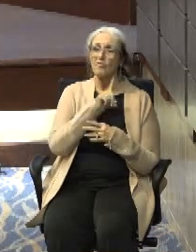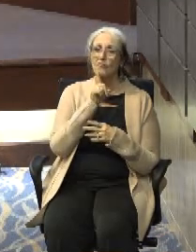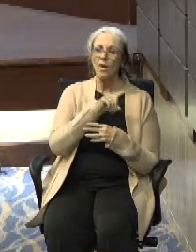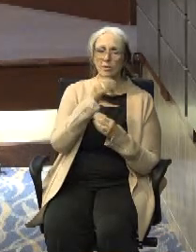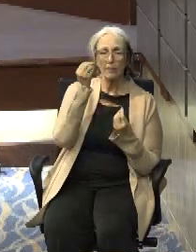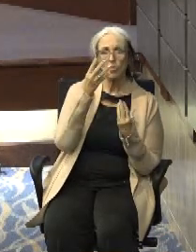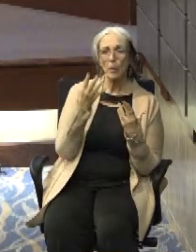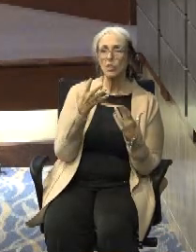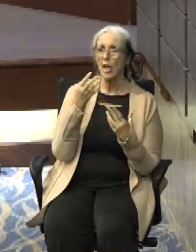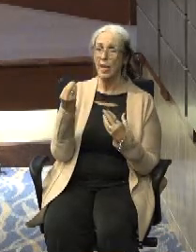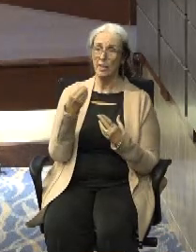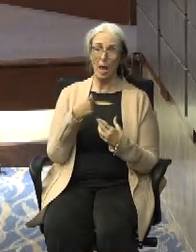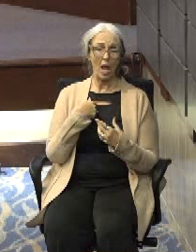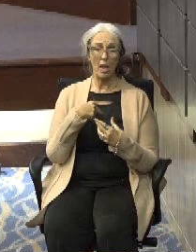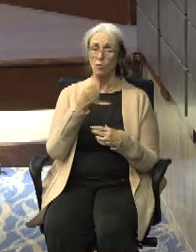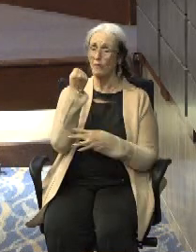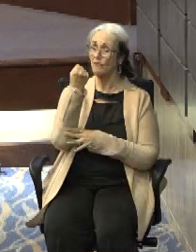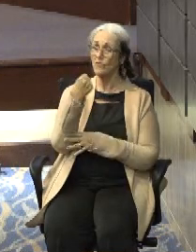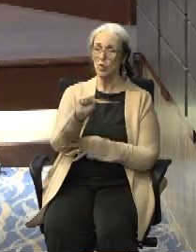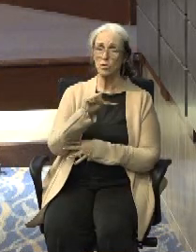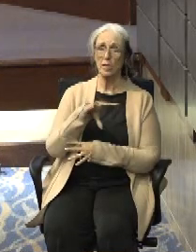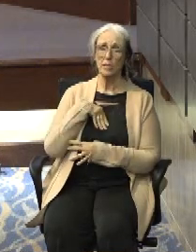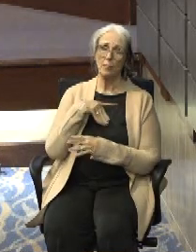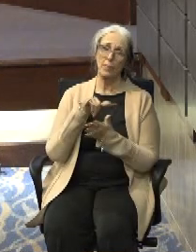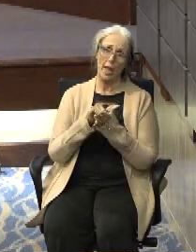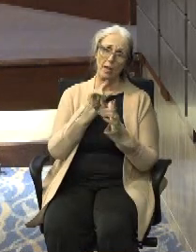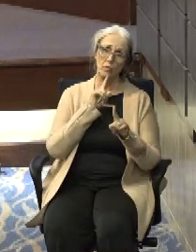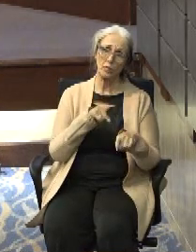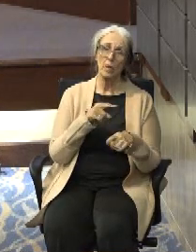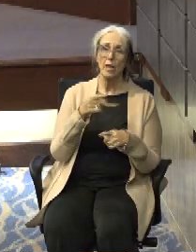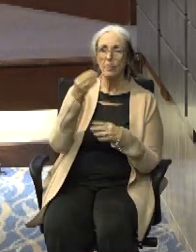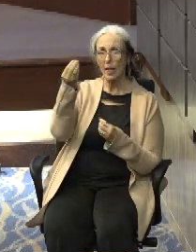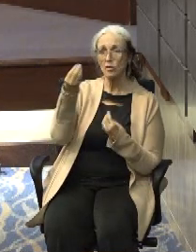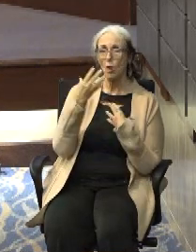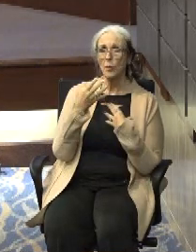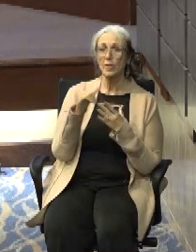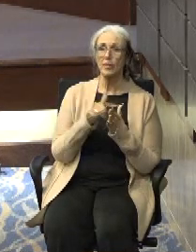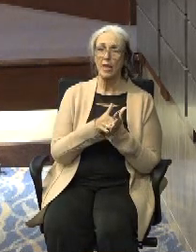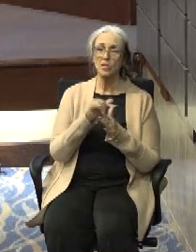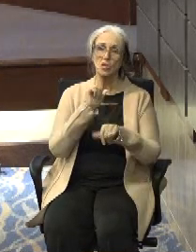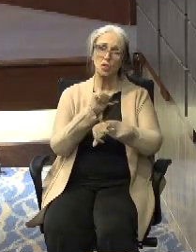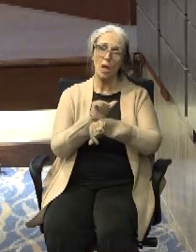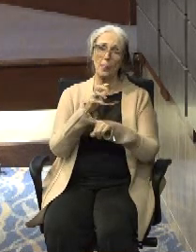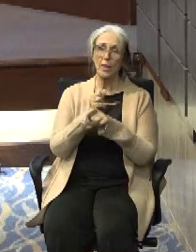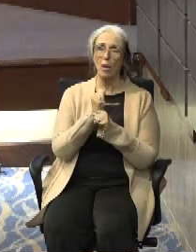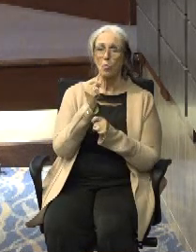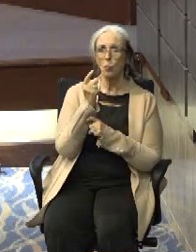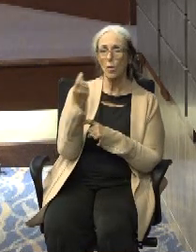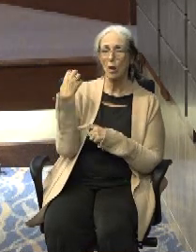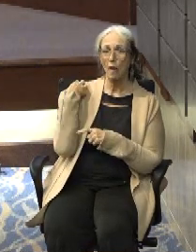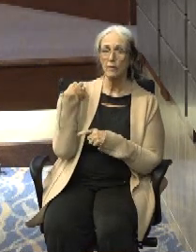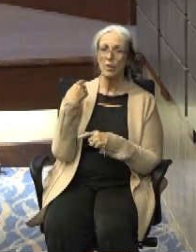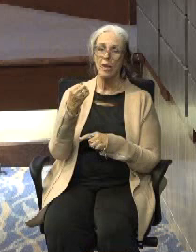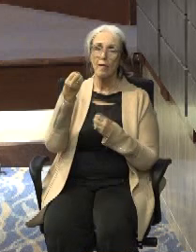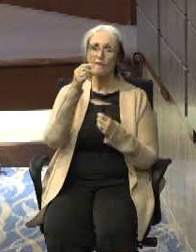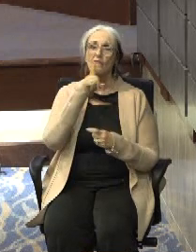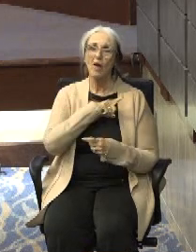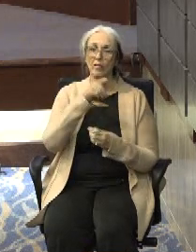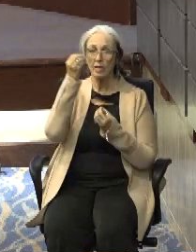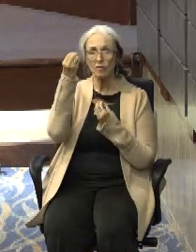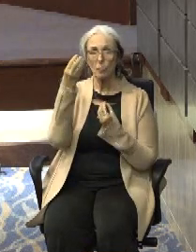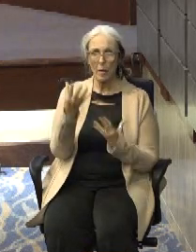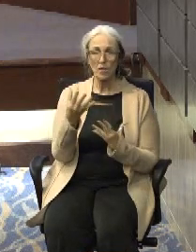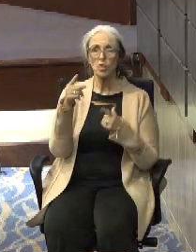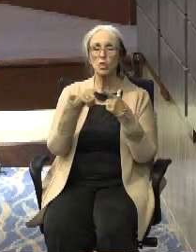as a citizen, I refuse to accept that as a response. I again told her that it's her job to find out why her officers gave false information to the